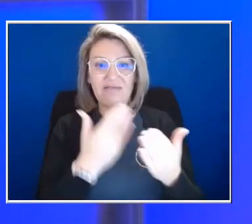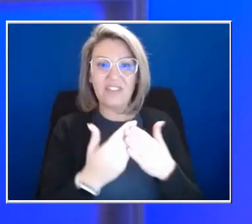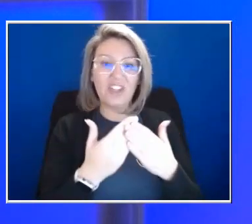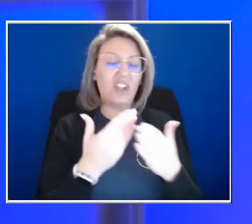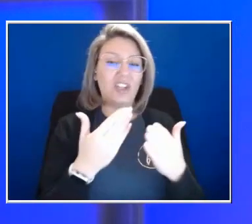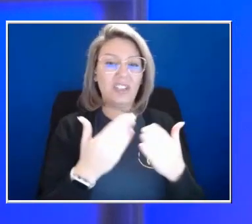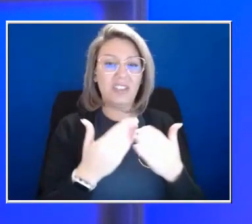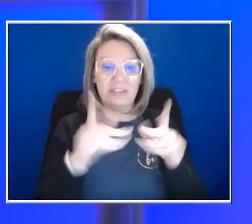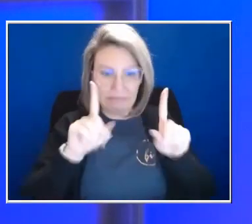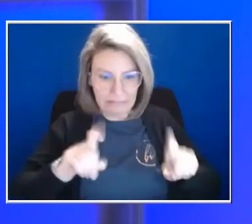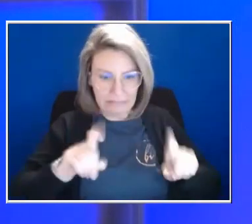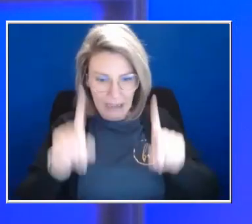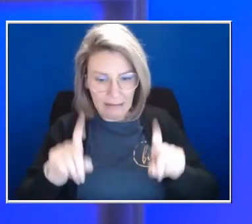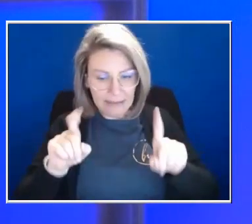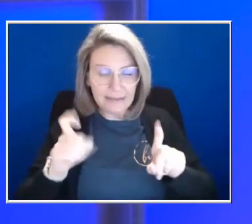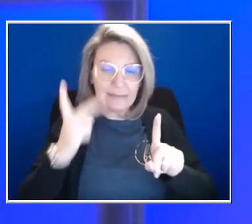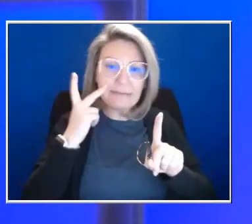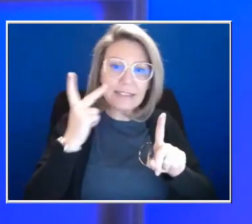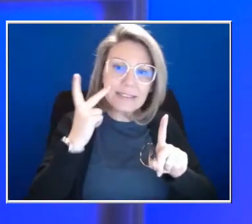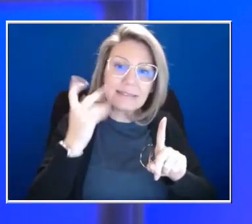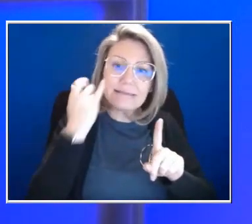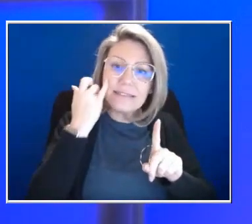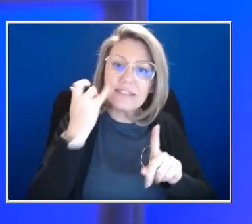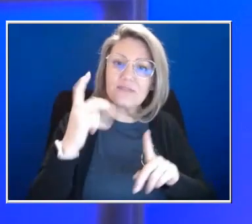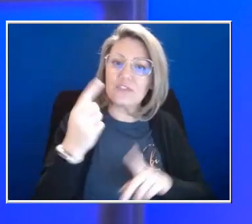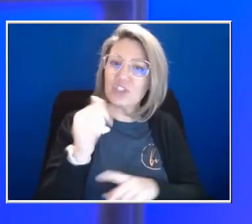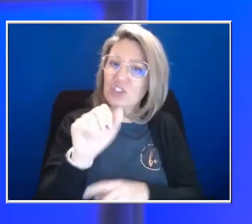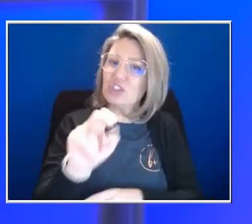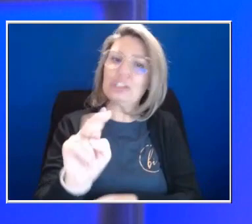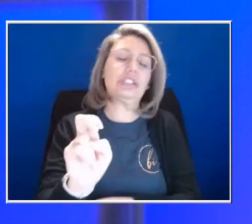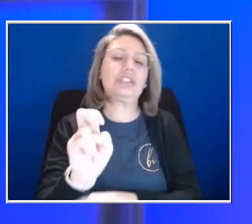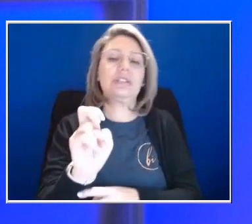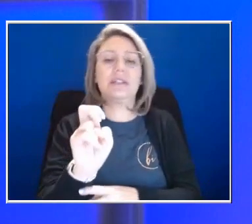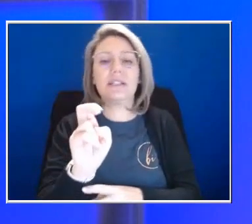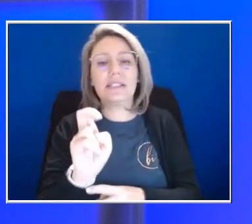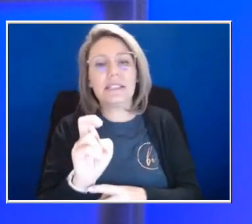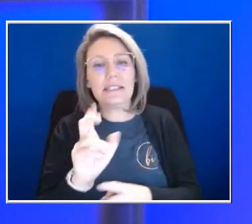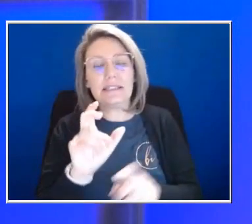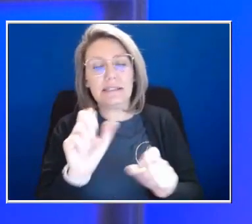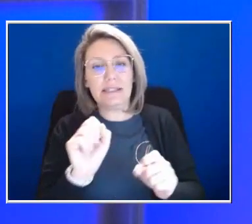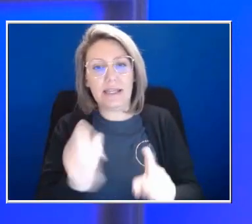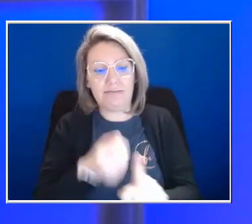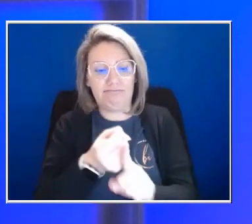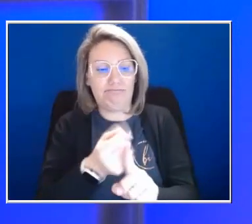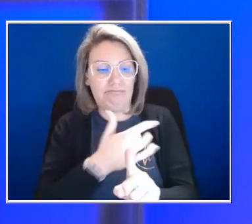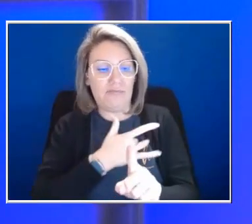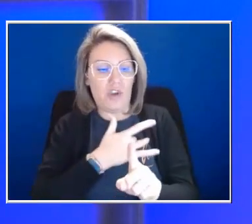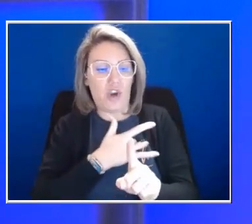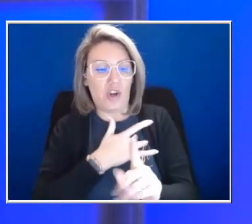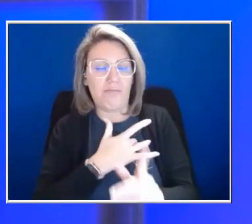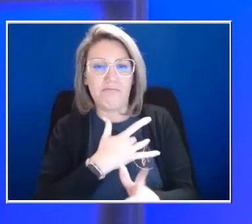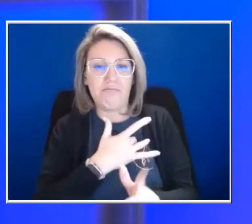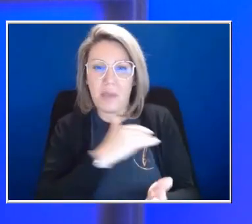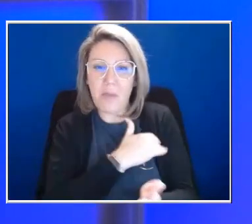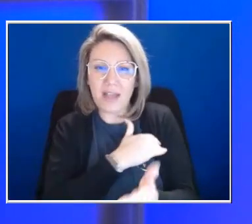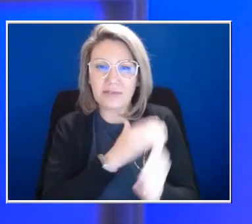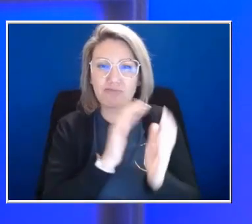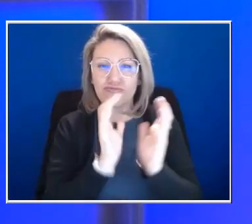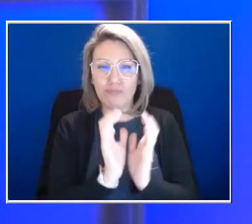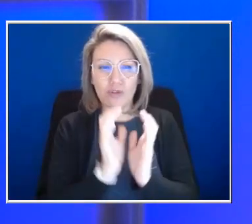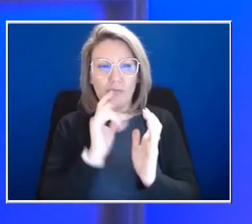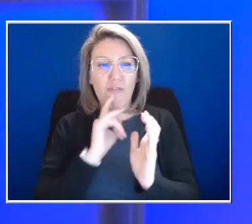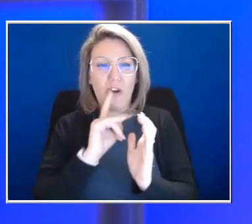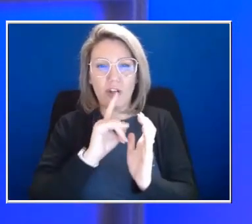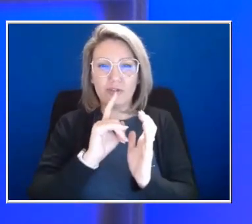genes to see if there is a genetic component that can impact the cardiac muscle, the cardiac structure. And so what we're finding is that,